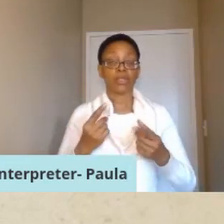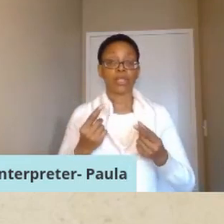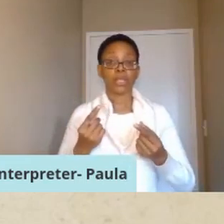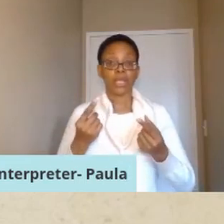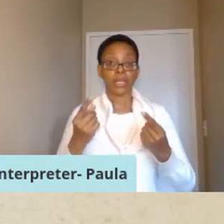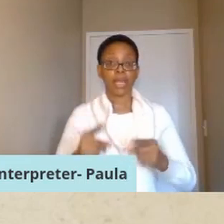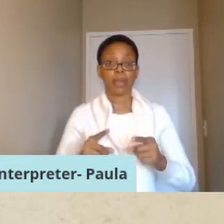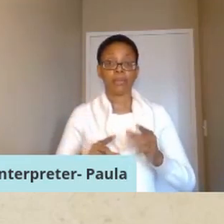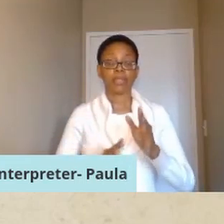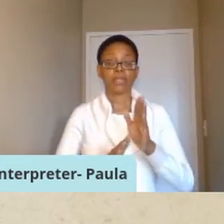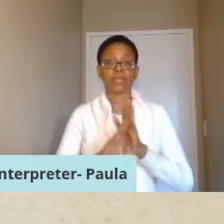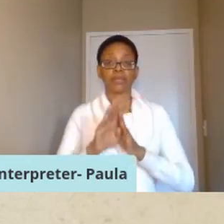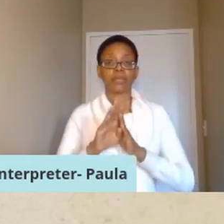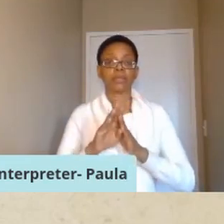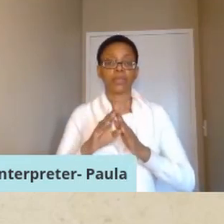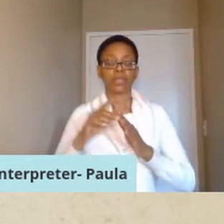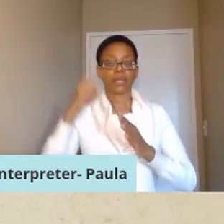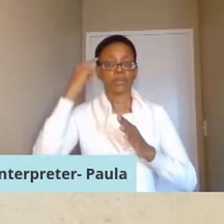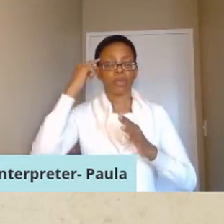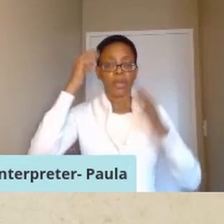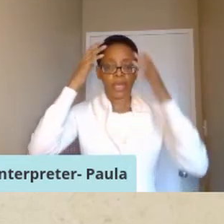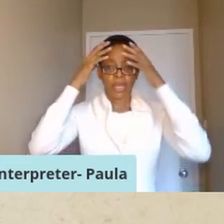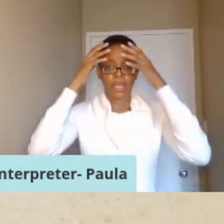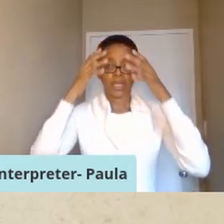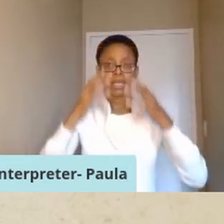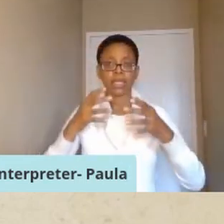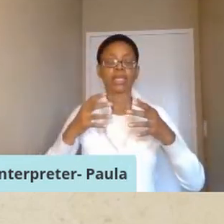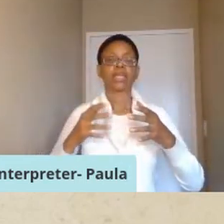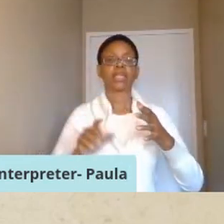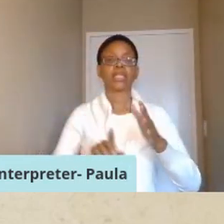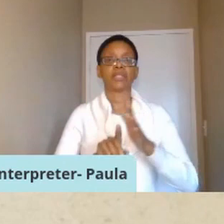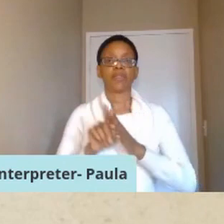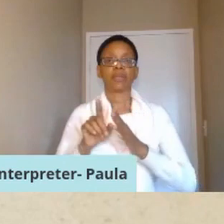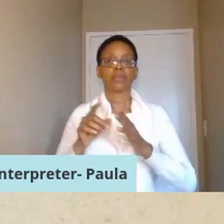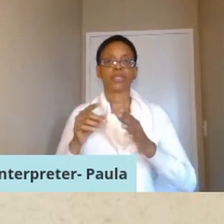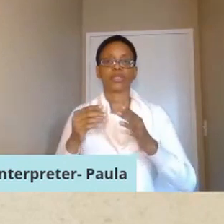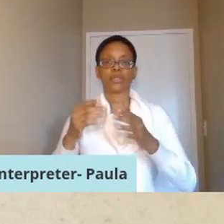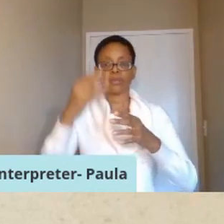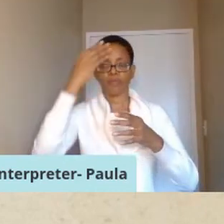the prefrontal cortex, because human